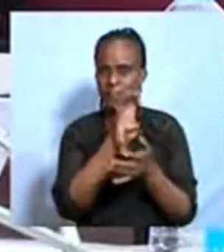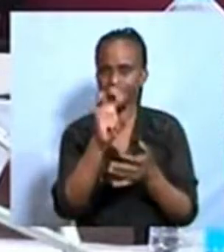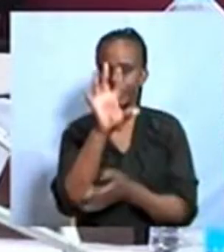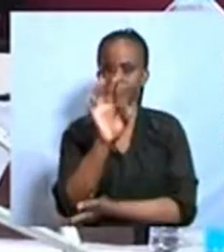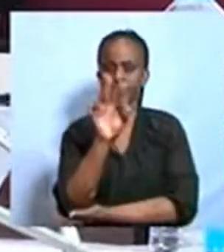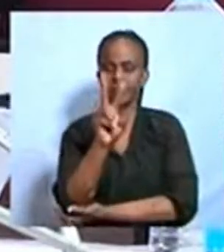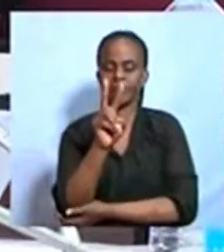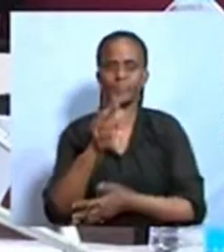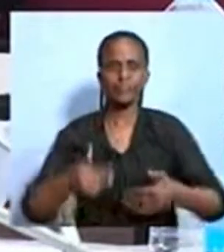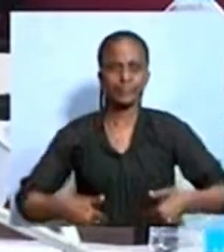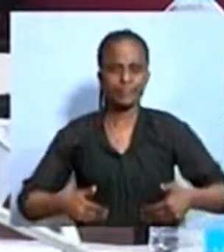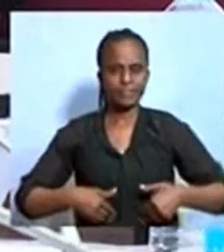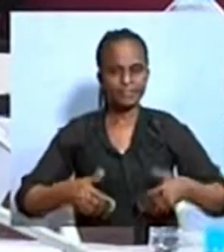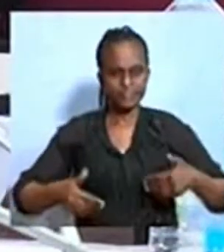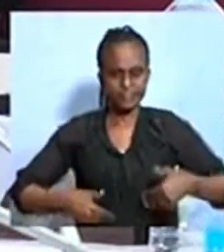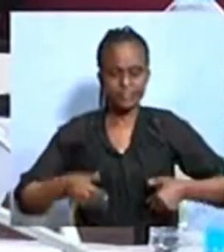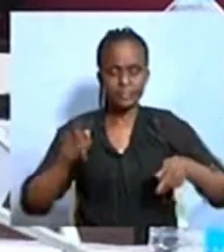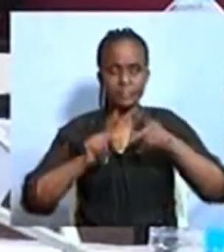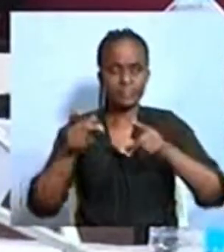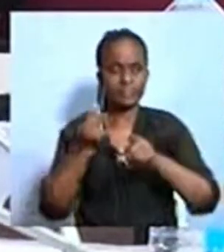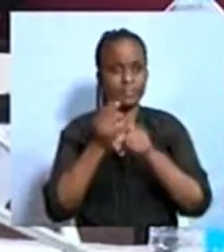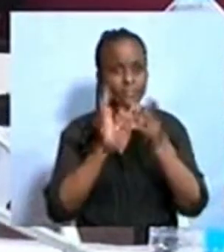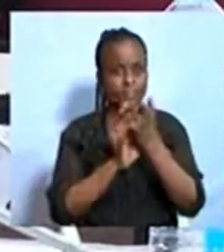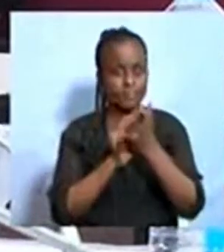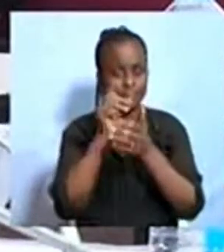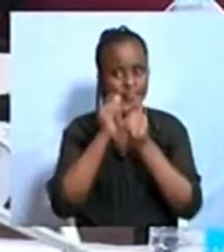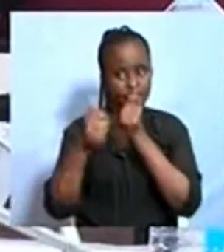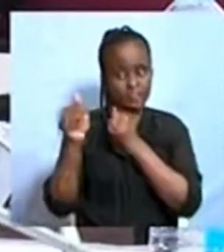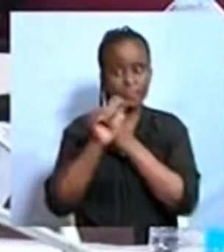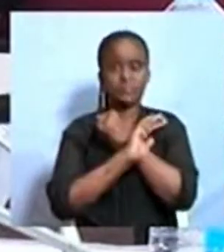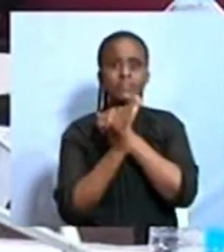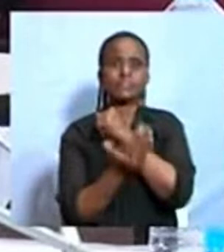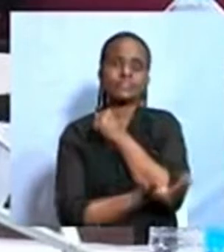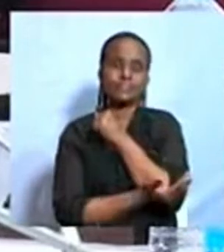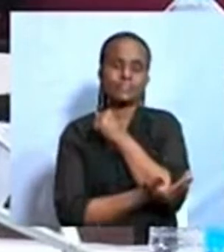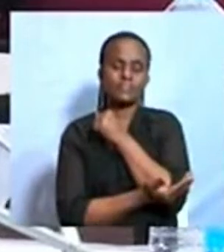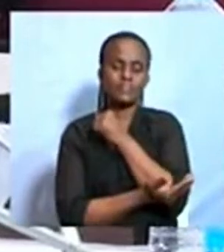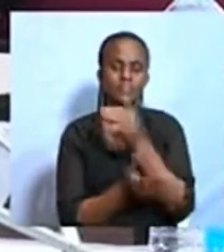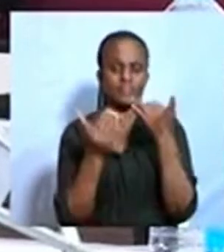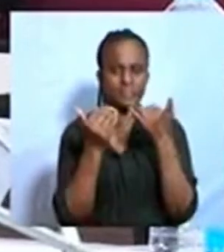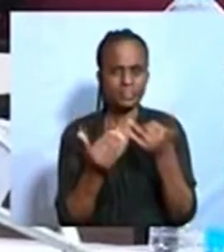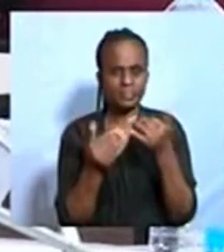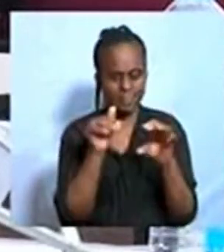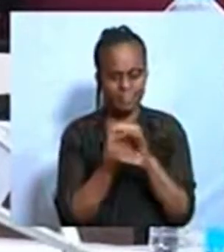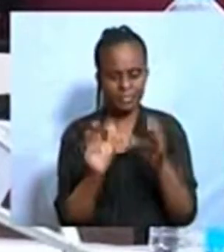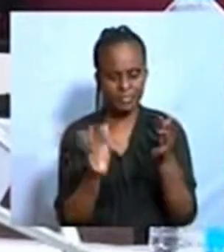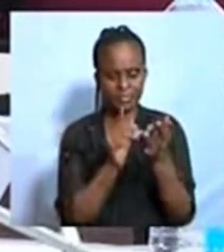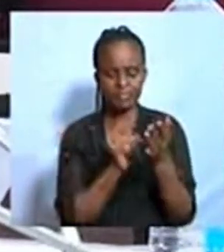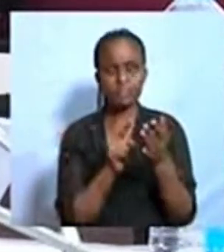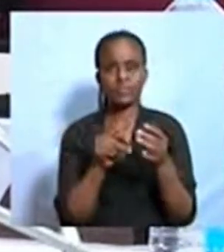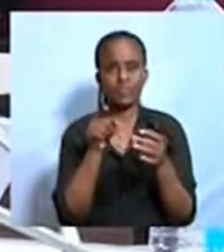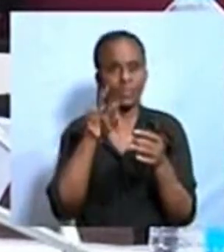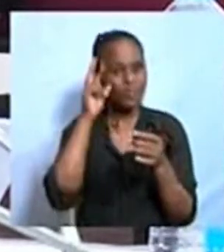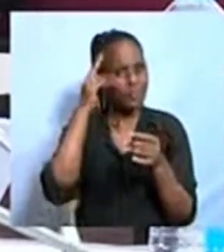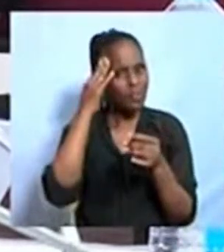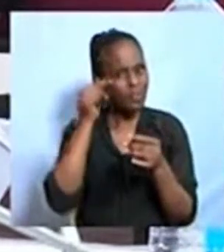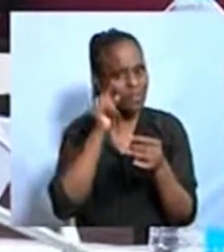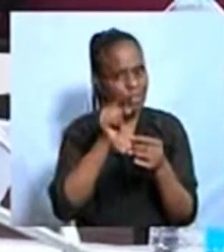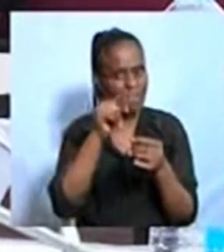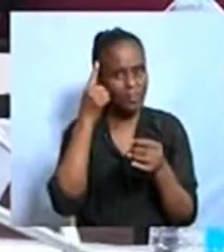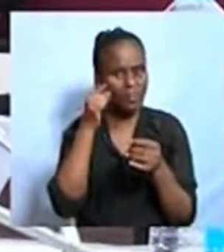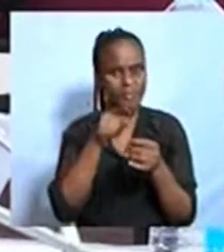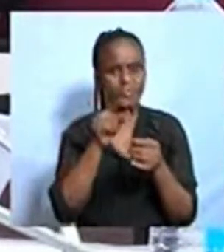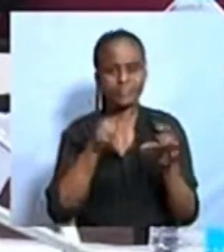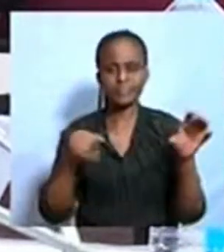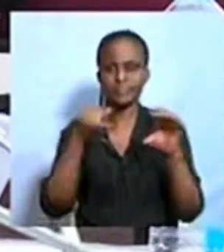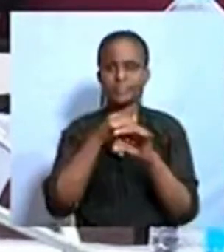11,492 adolescents and young people from school because they were pregnant. Now, part of what are the reasons for this includes